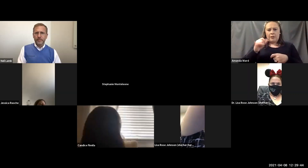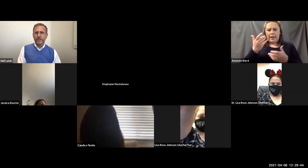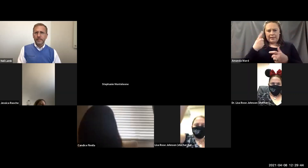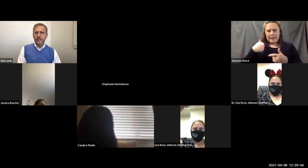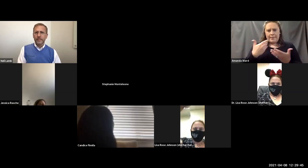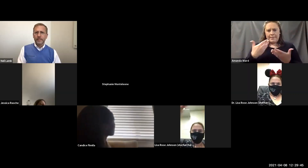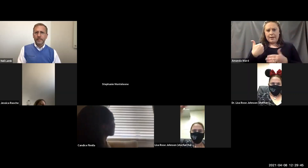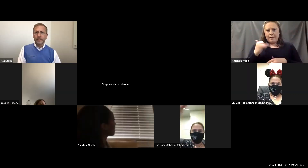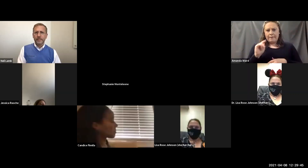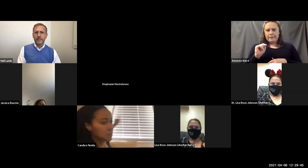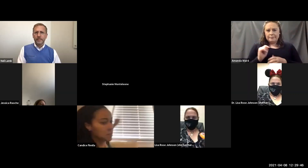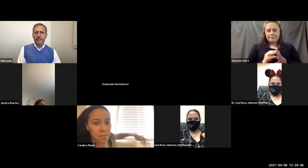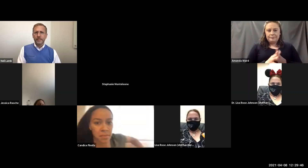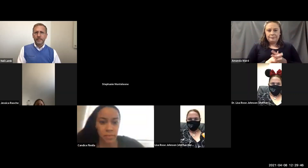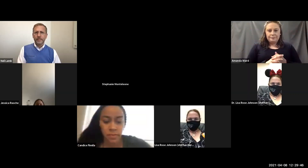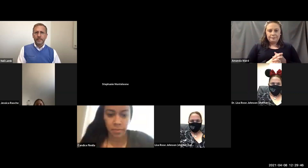it.